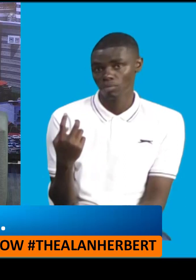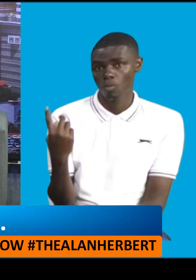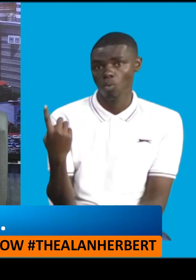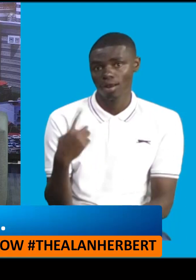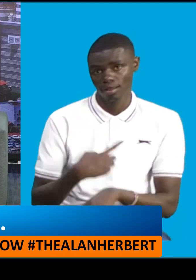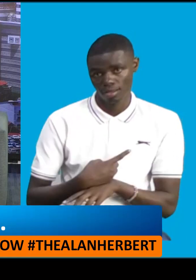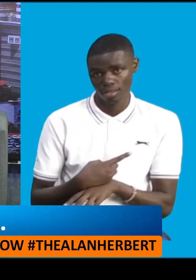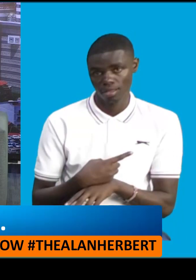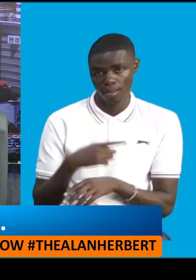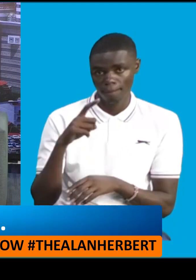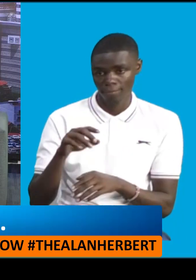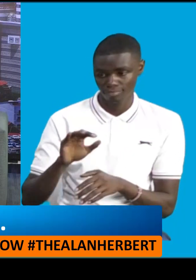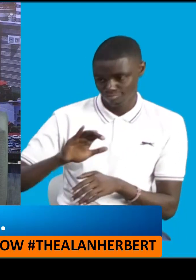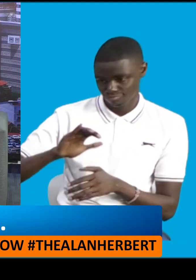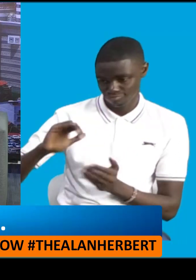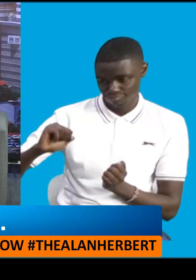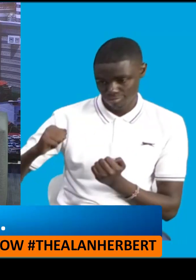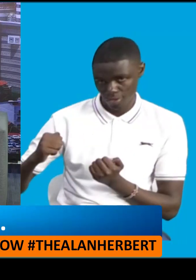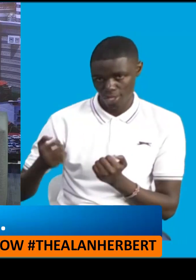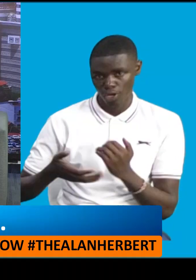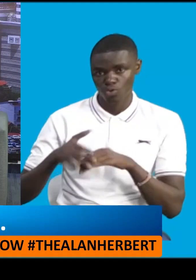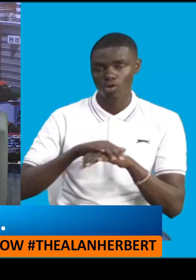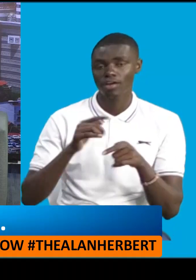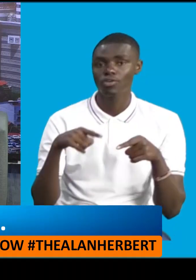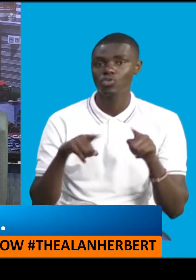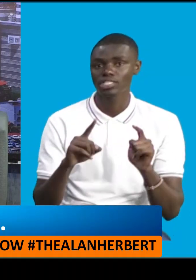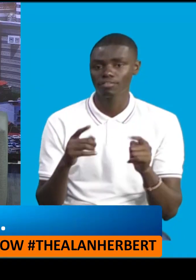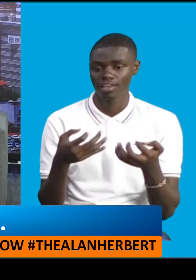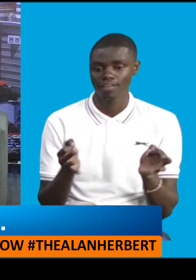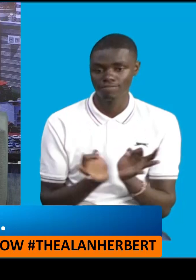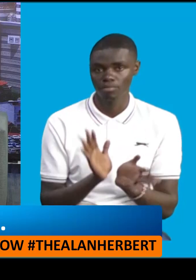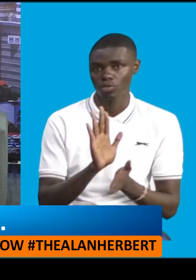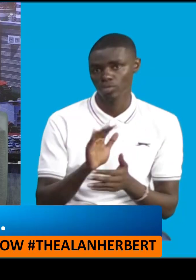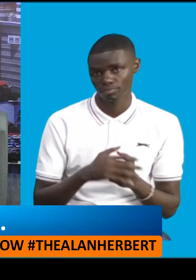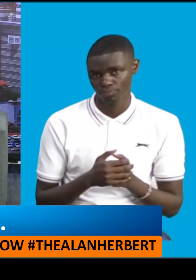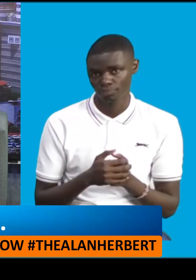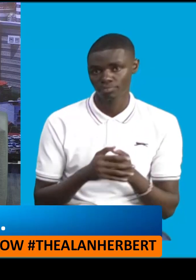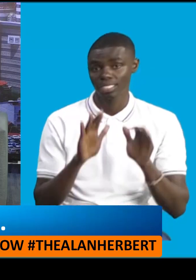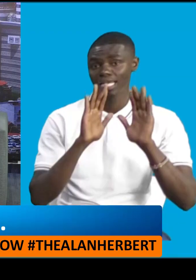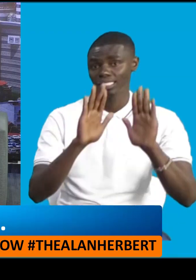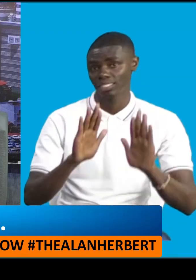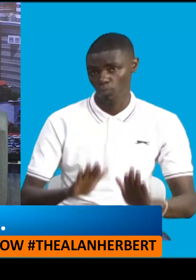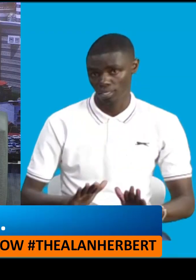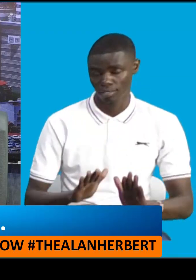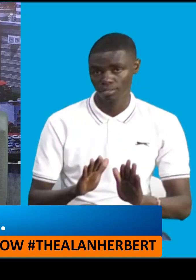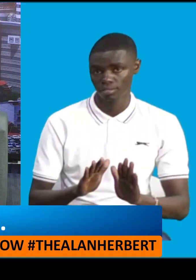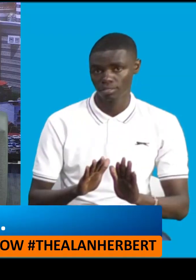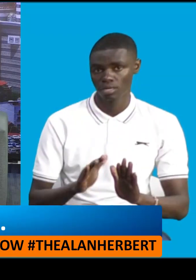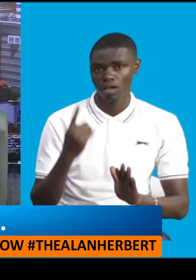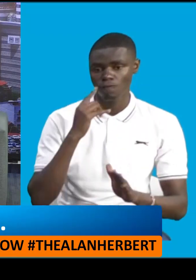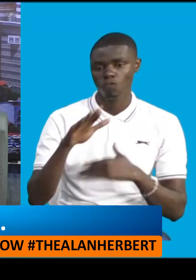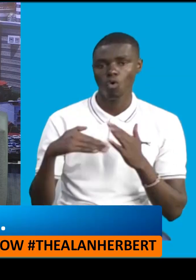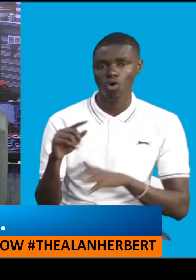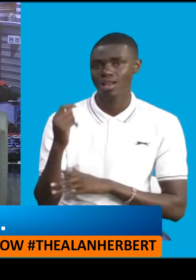shillings per day that you need to set aside to be able to cover yourself and your family. And it is important